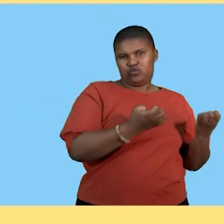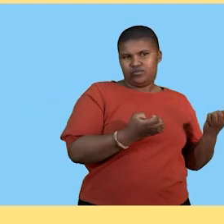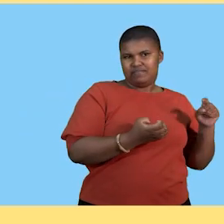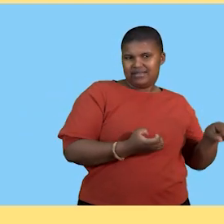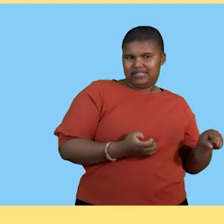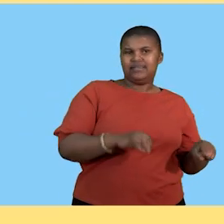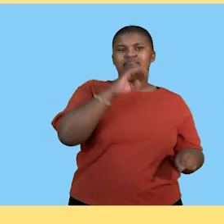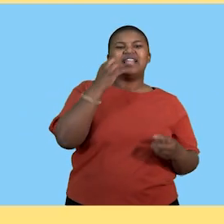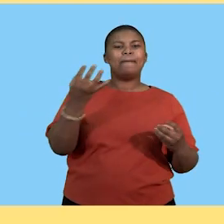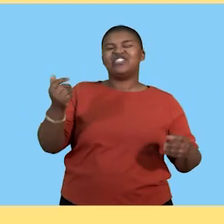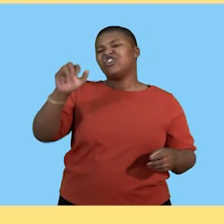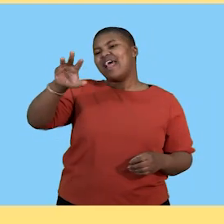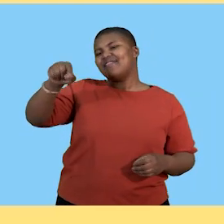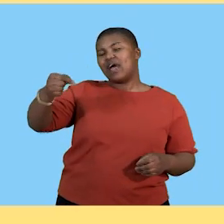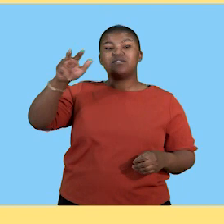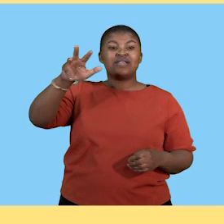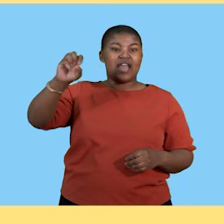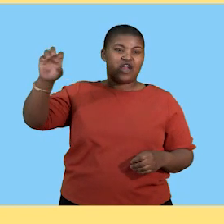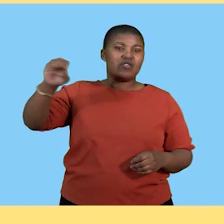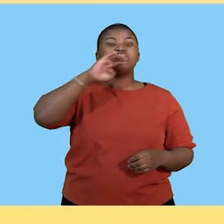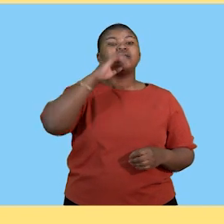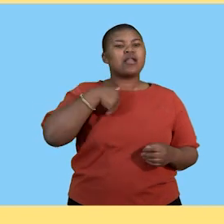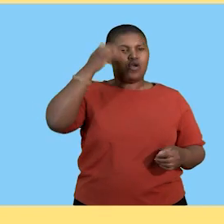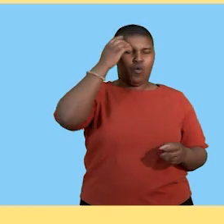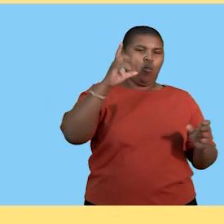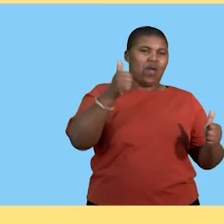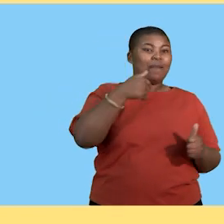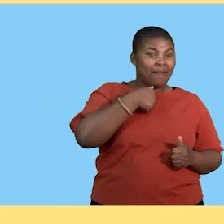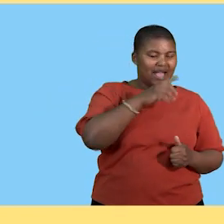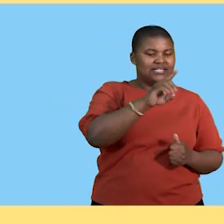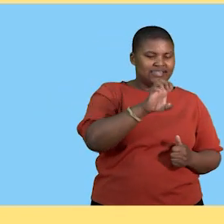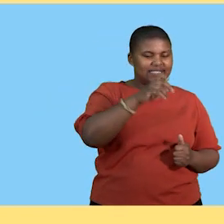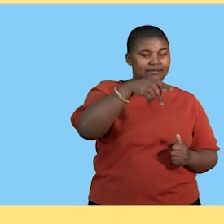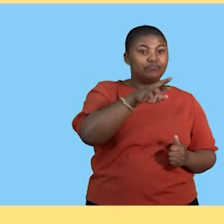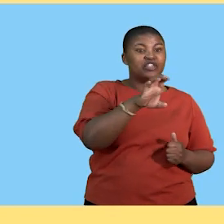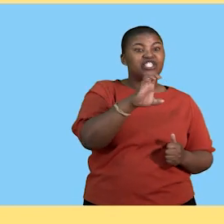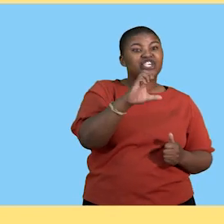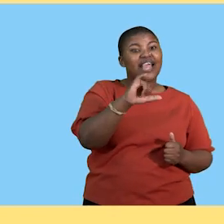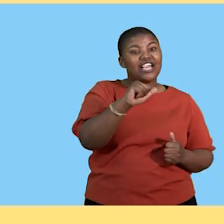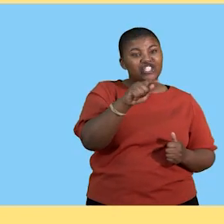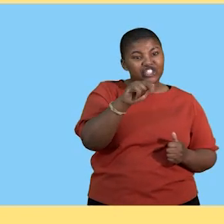for. So it becomes 9,900. I'll come here on my depreciation, I have